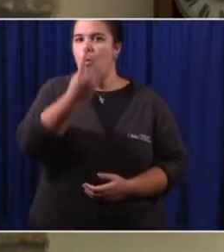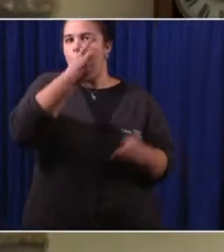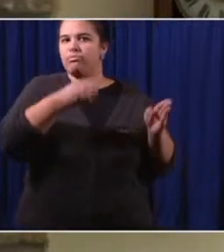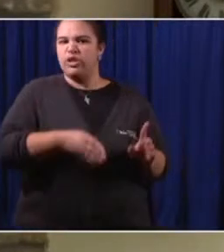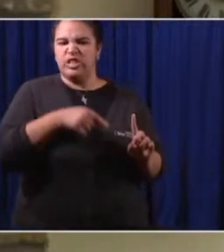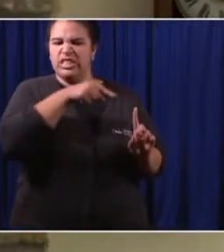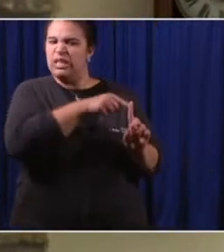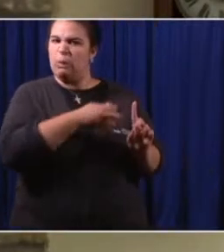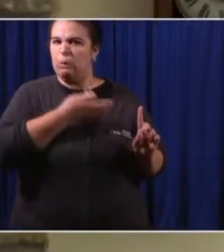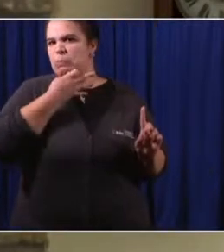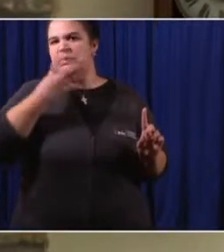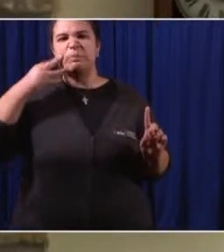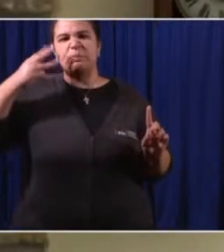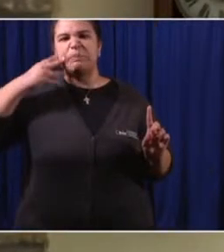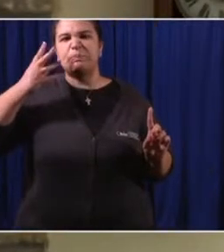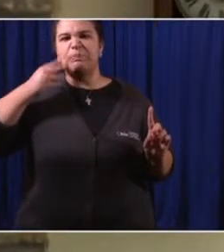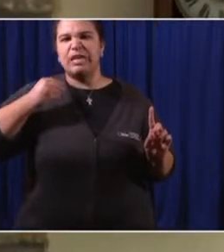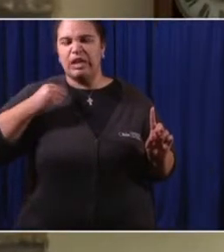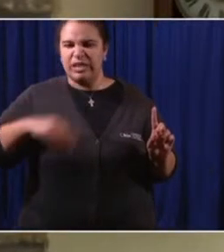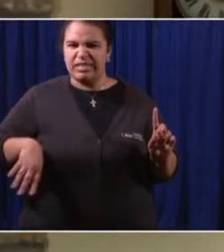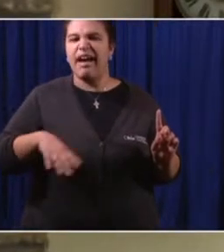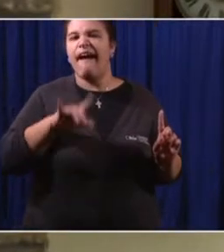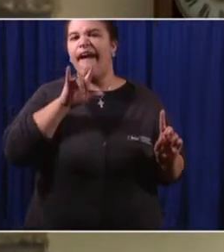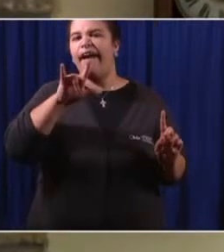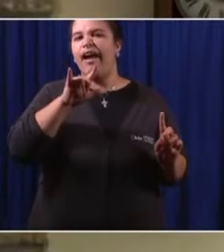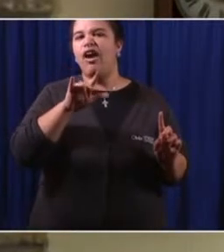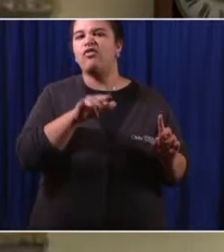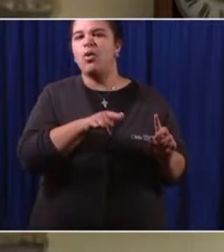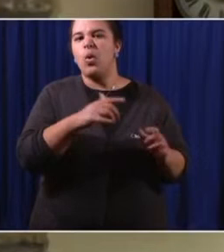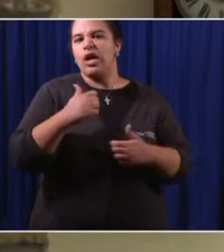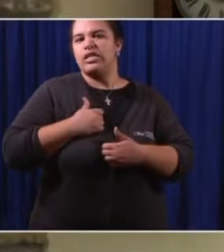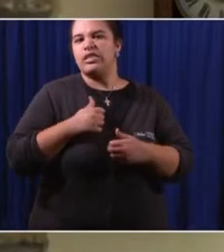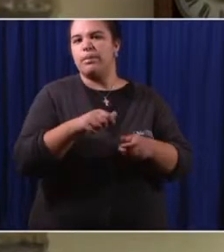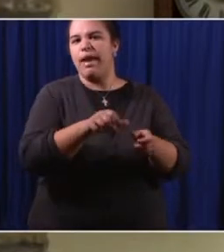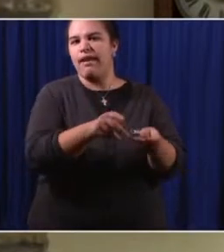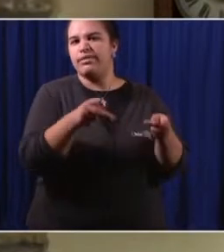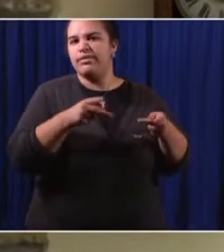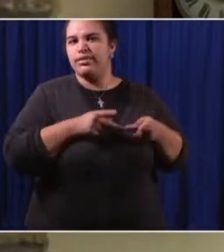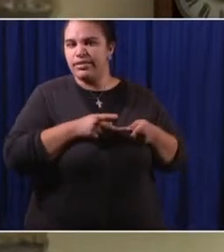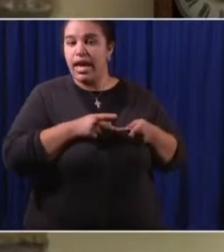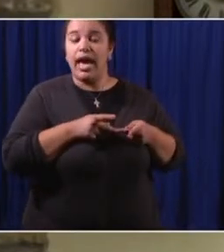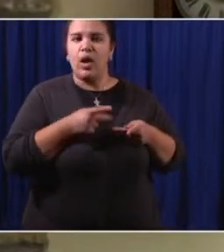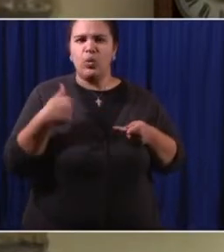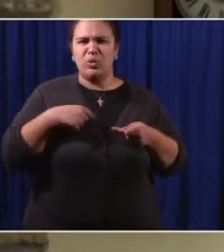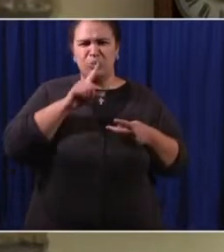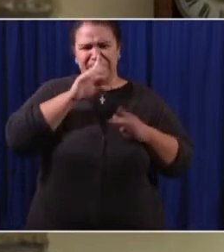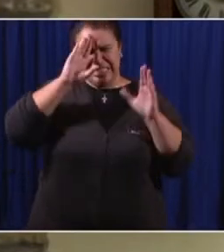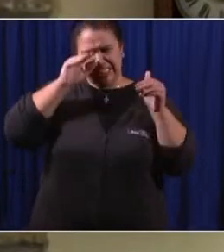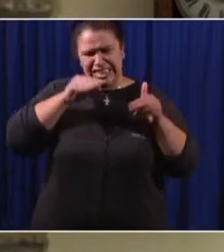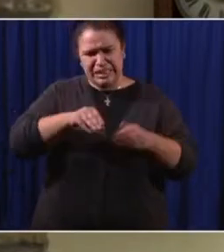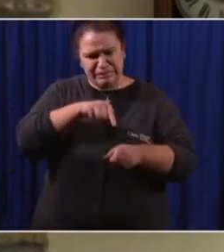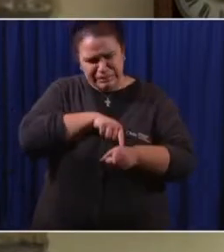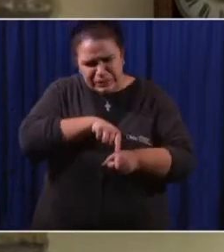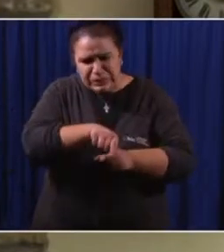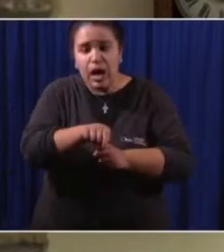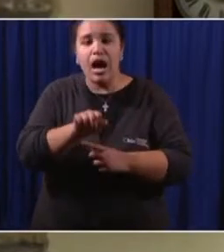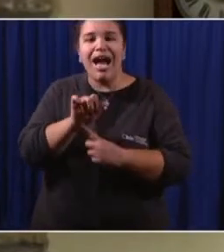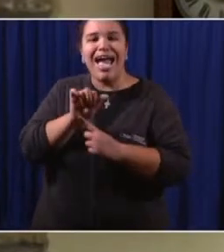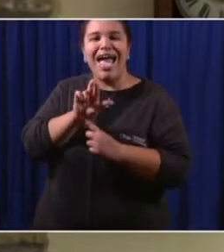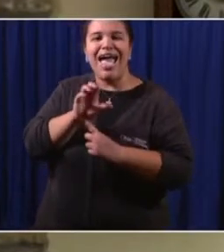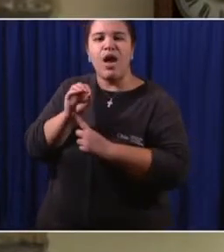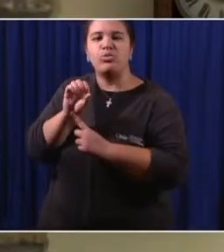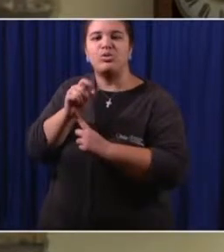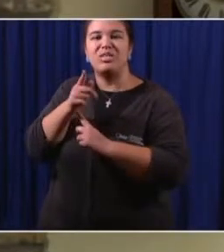Base, to join our team to be focused on aerospace. And so he has been